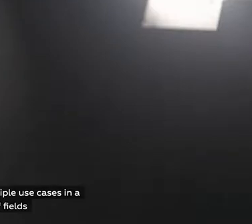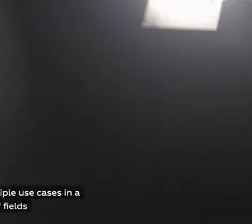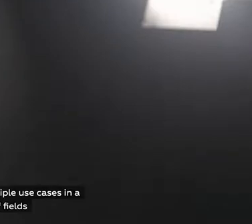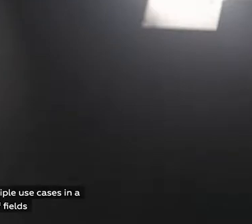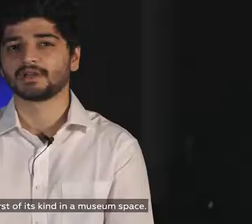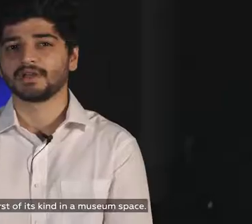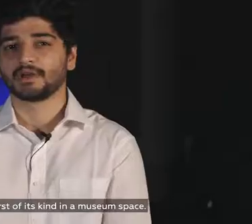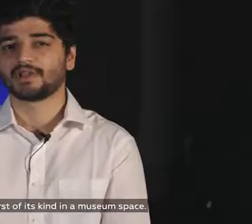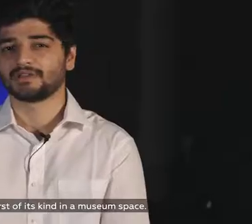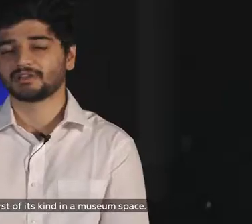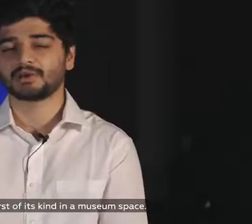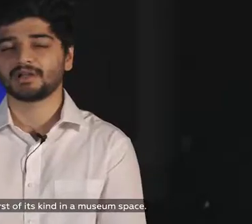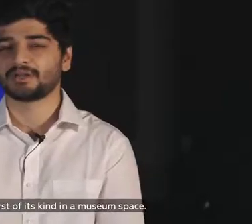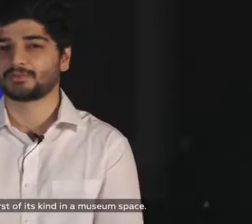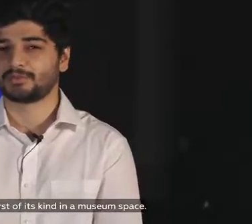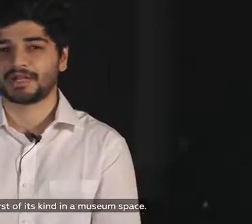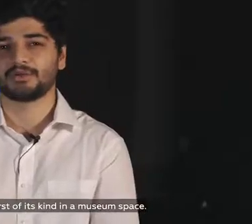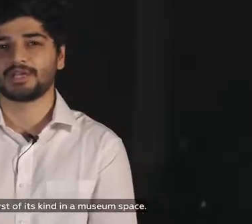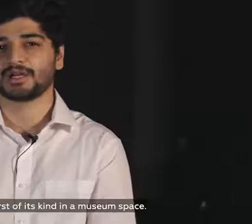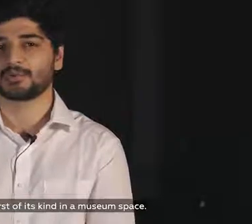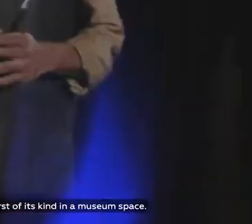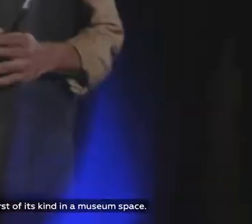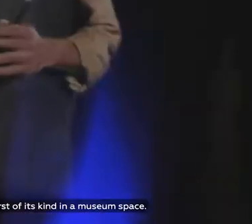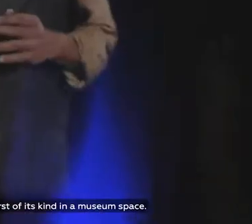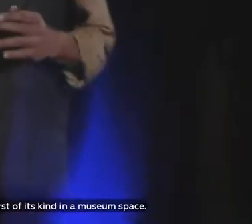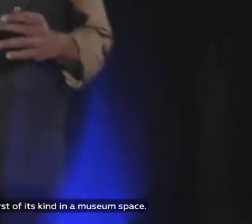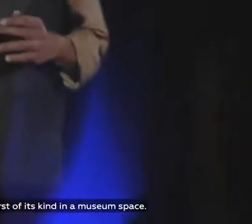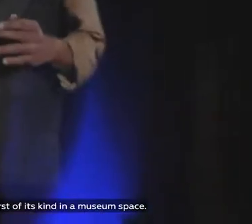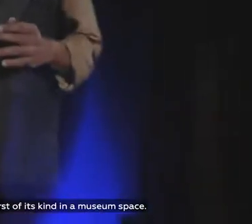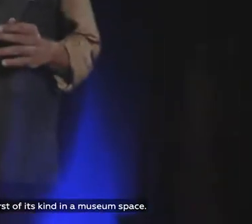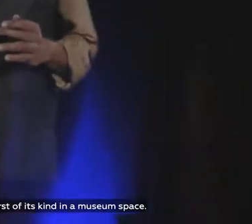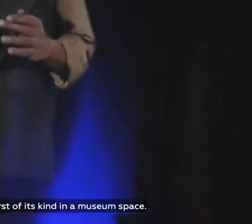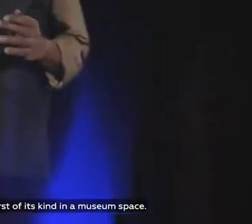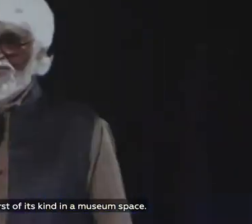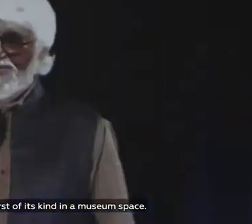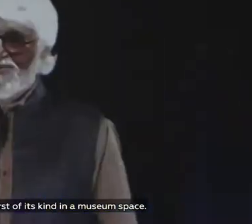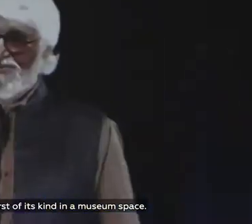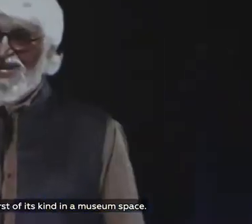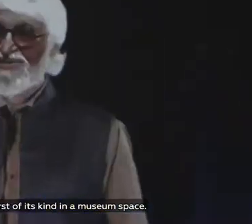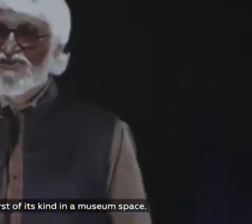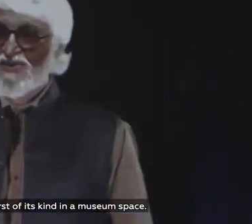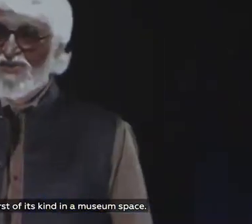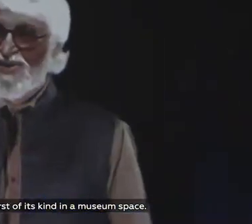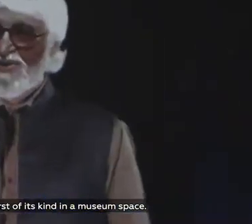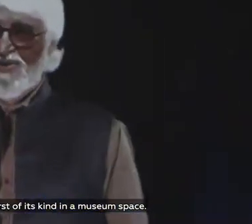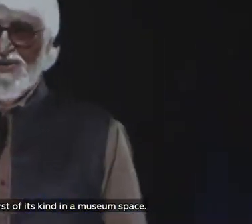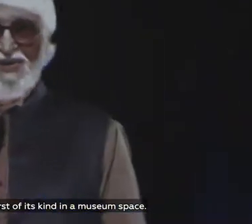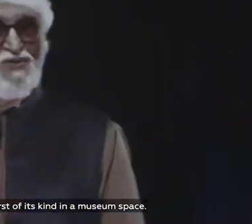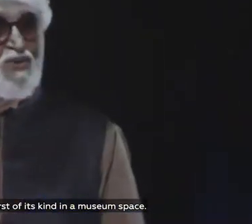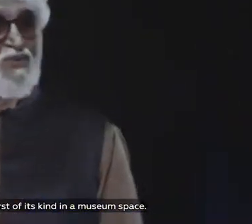of fields, but this one is very unique because it's the first of its kind in a museum space.